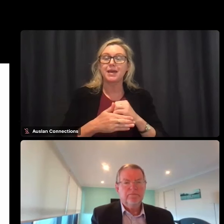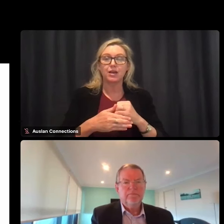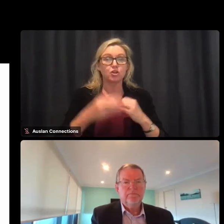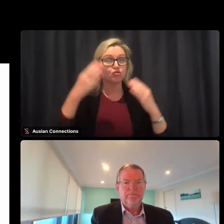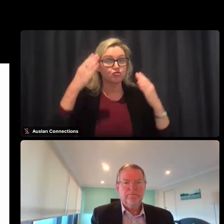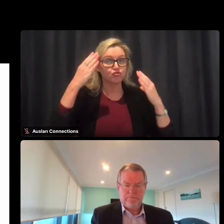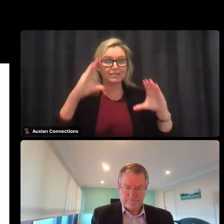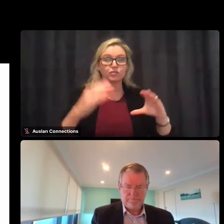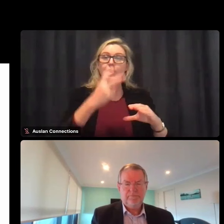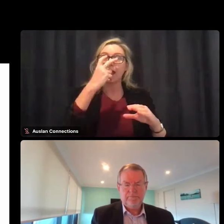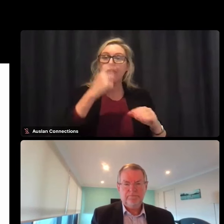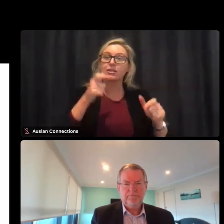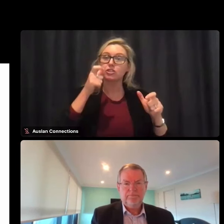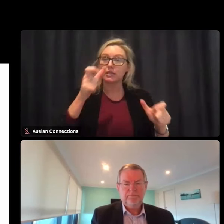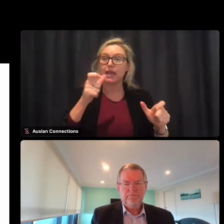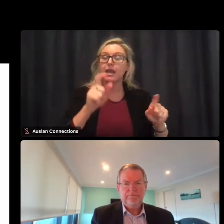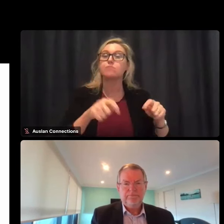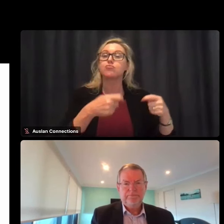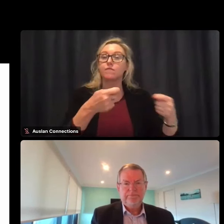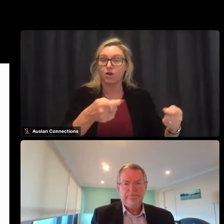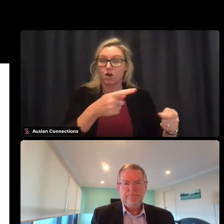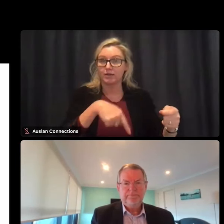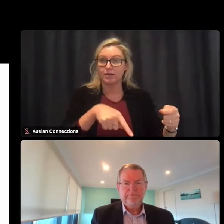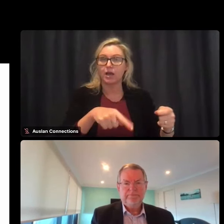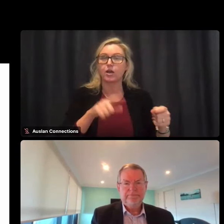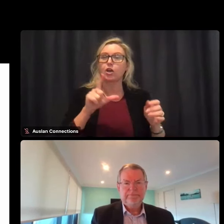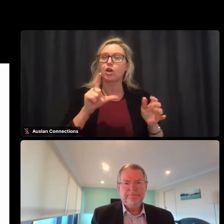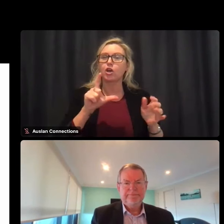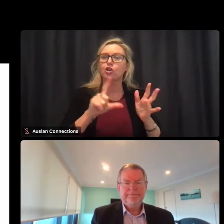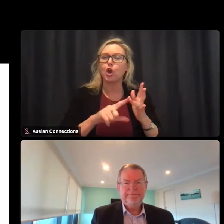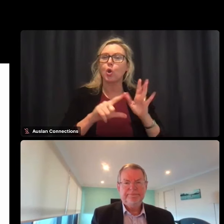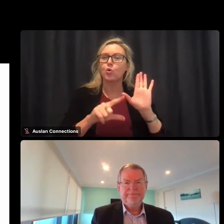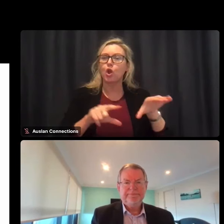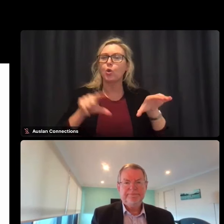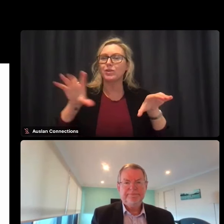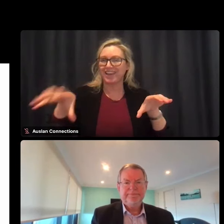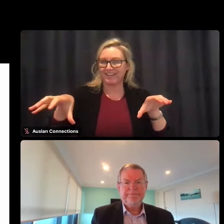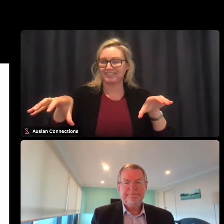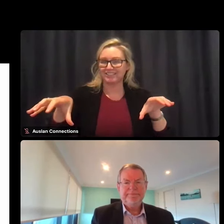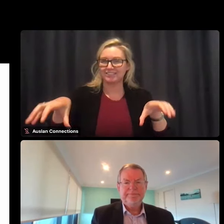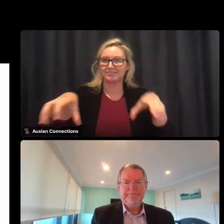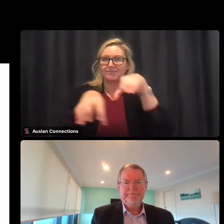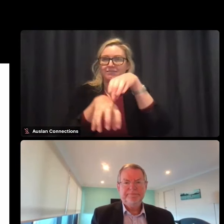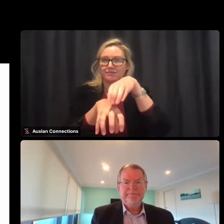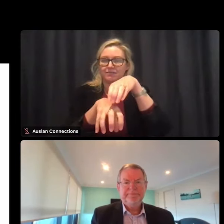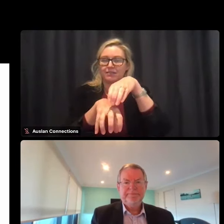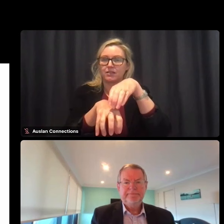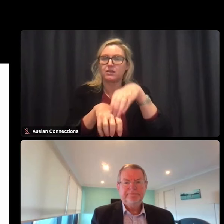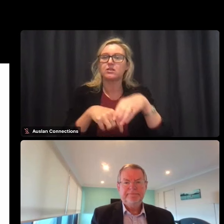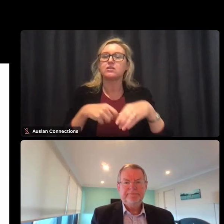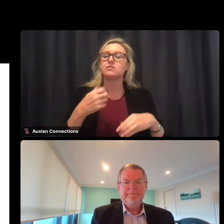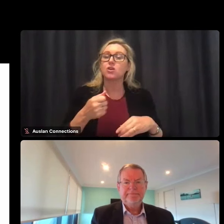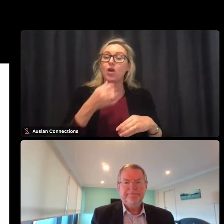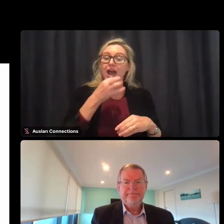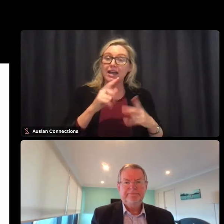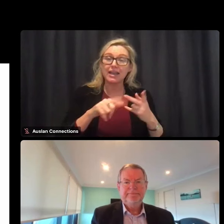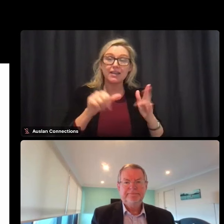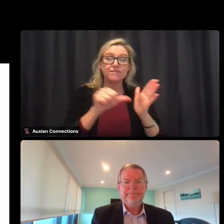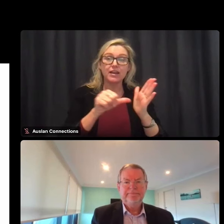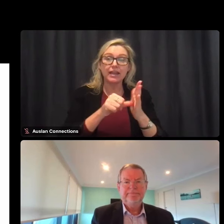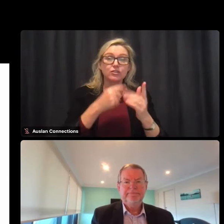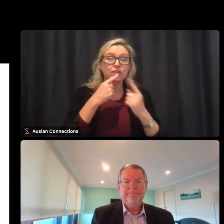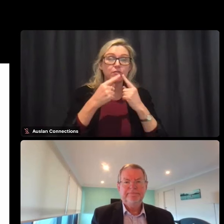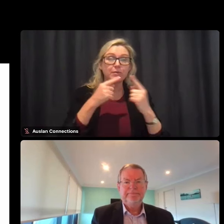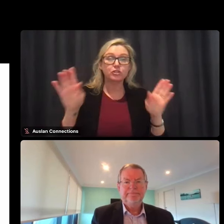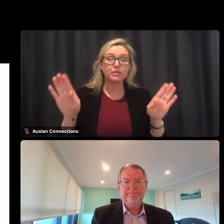care providers that are co-located, and whether or not they can, the financial information can be combined